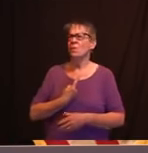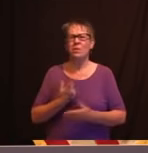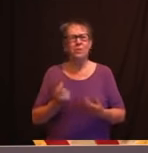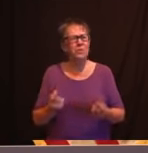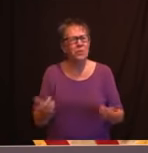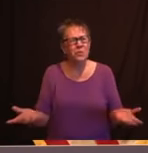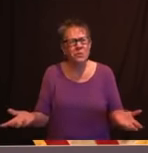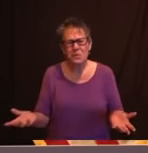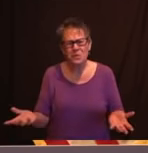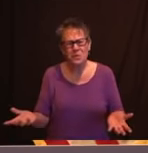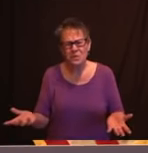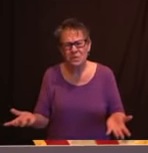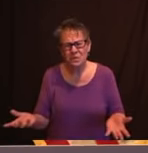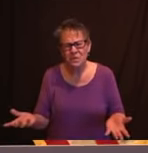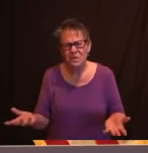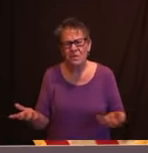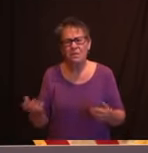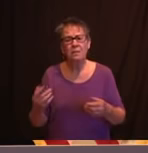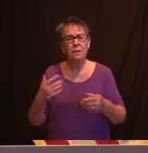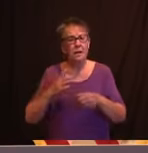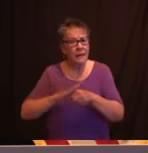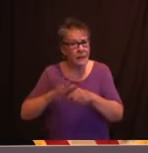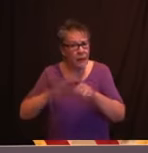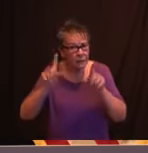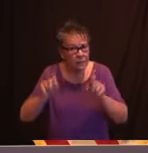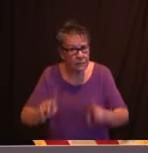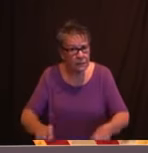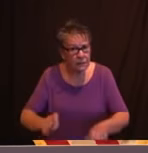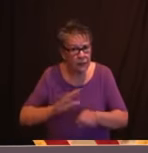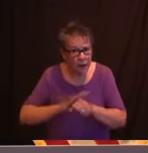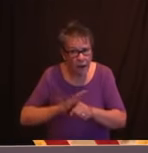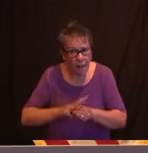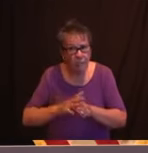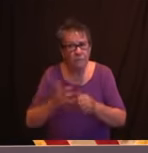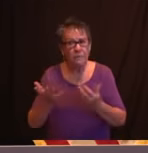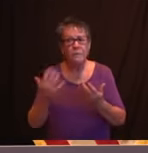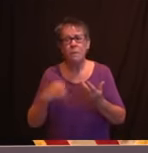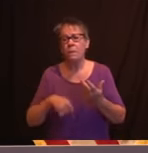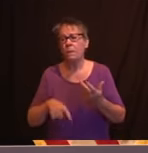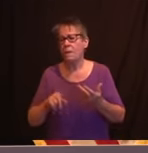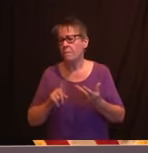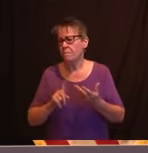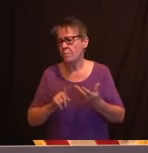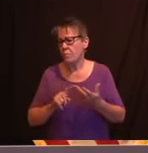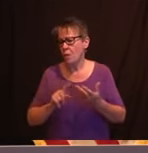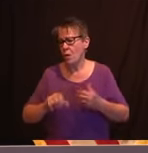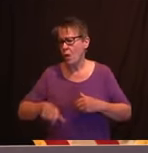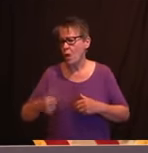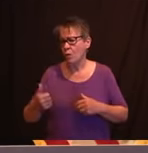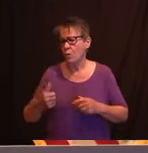allow something like an indoor wedding with more than 100 people? Is that anywhere close?